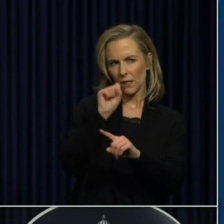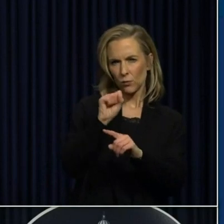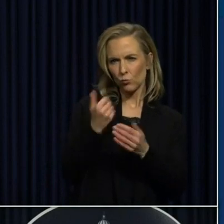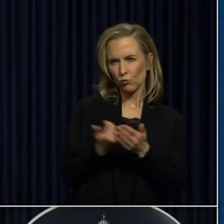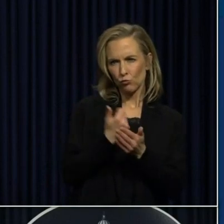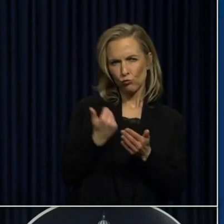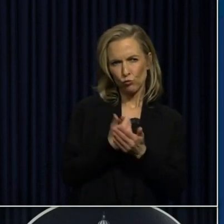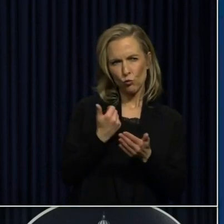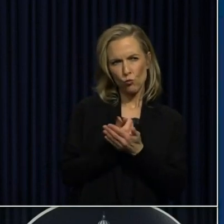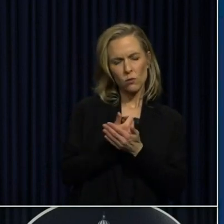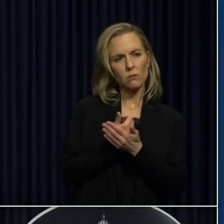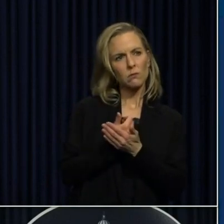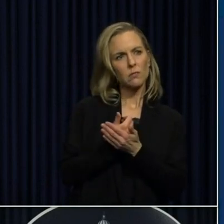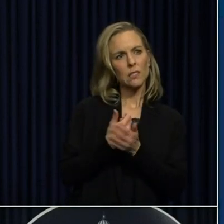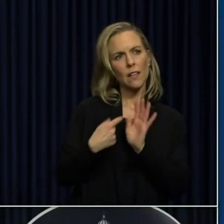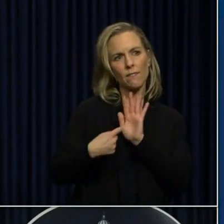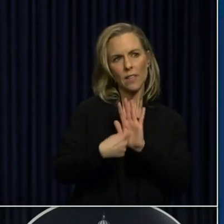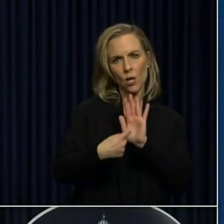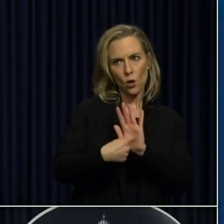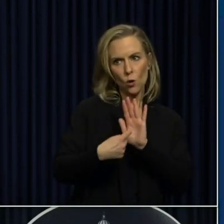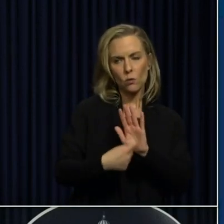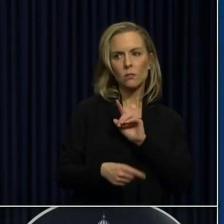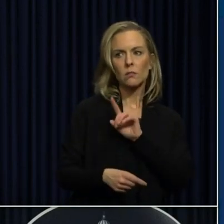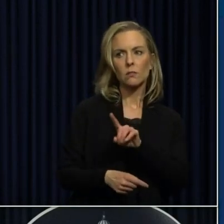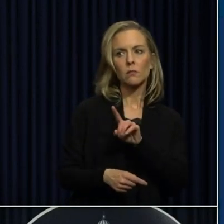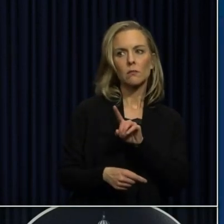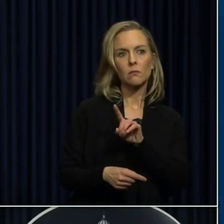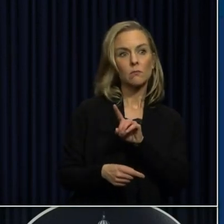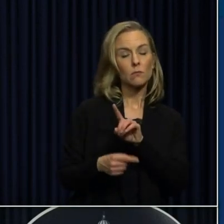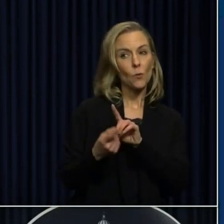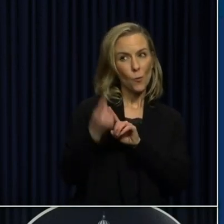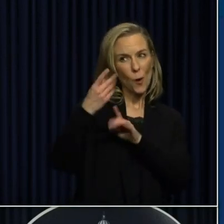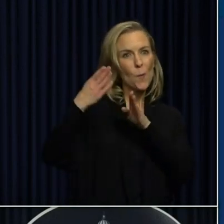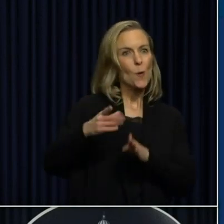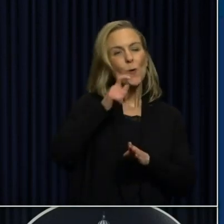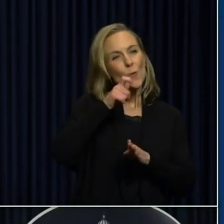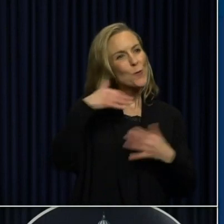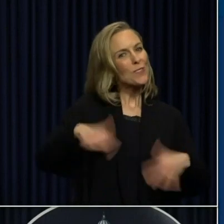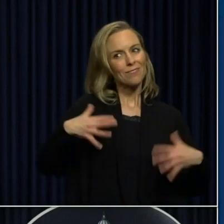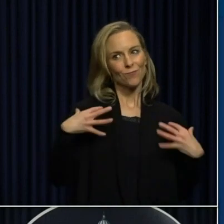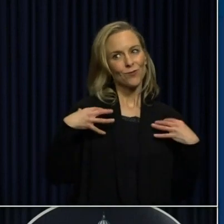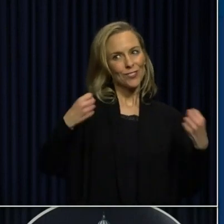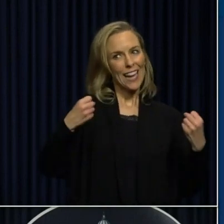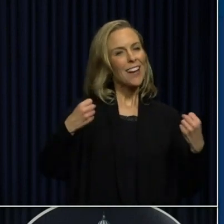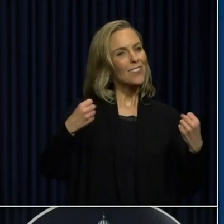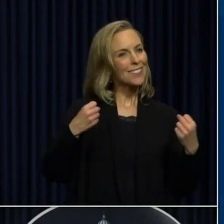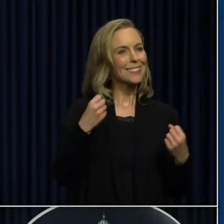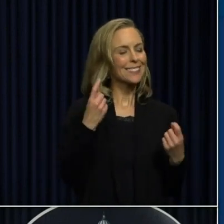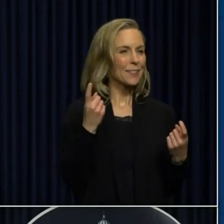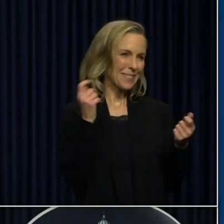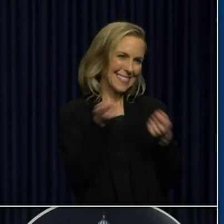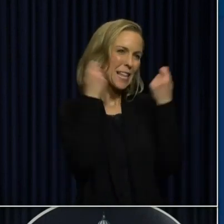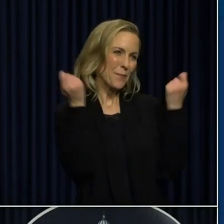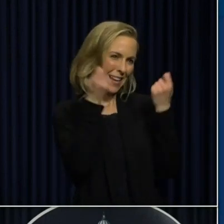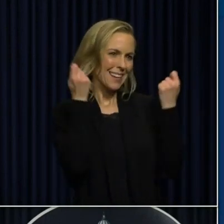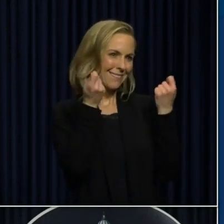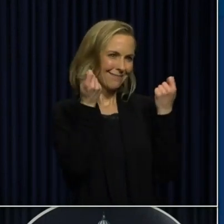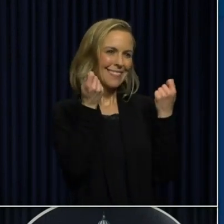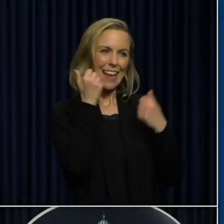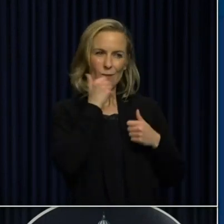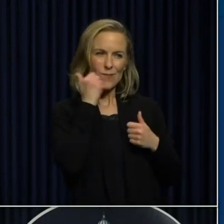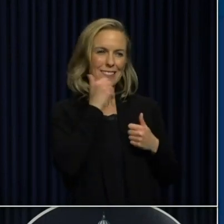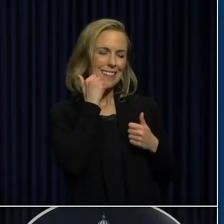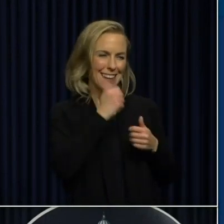new video of one of our folks that has recovered, and it's something to celebrate each and every